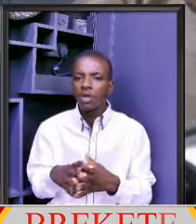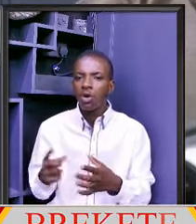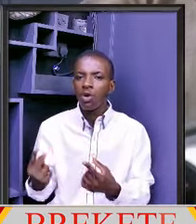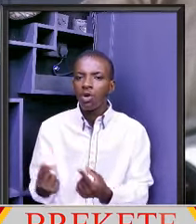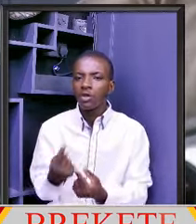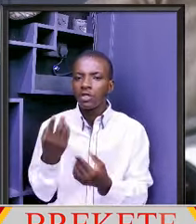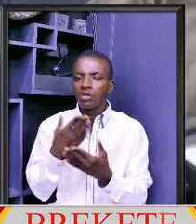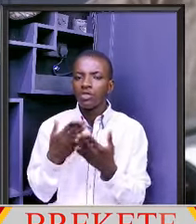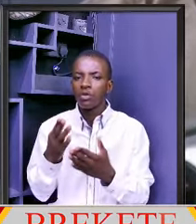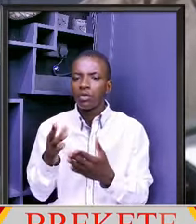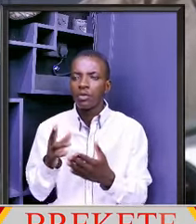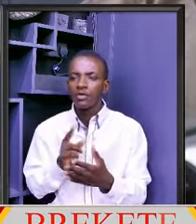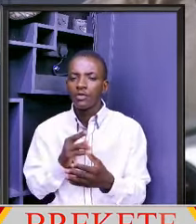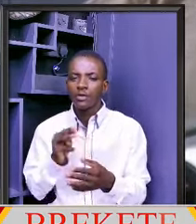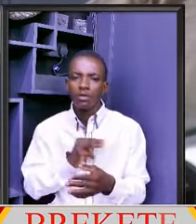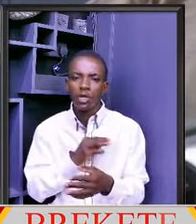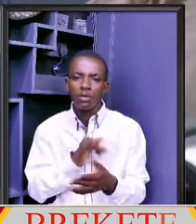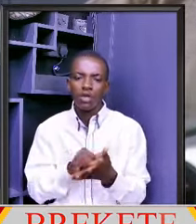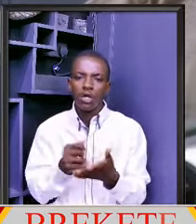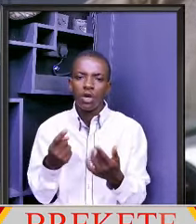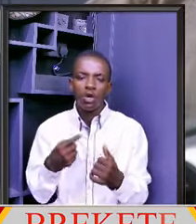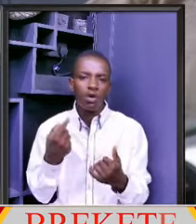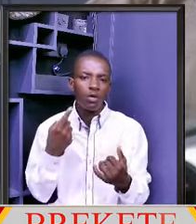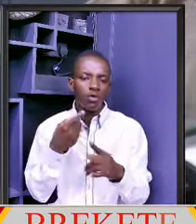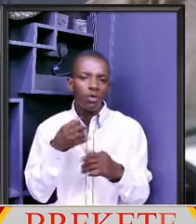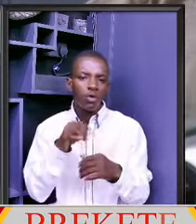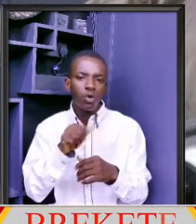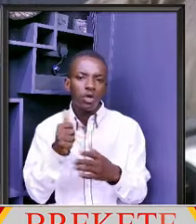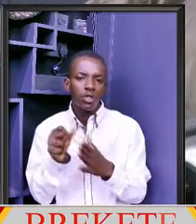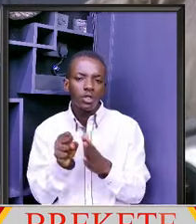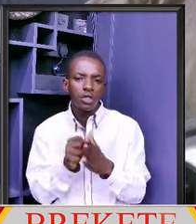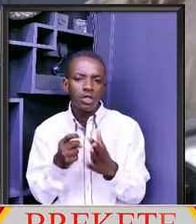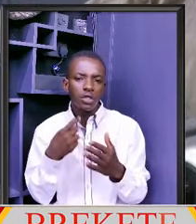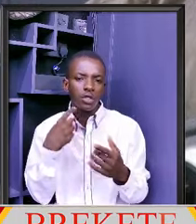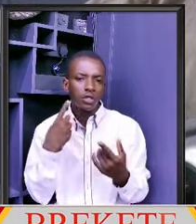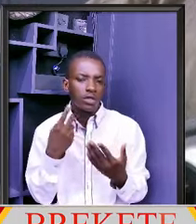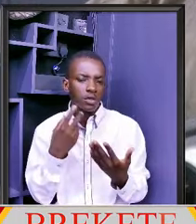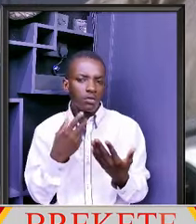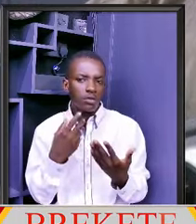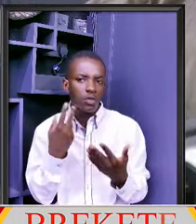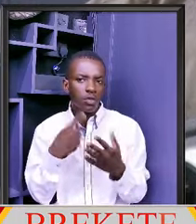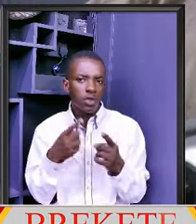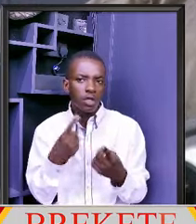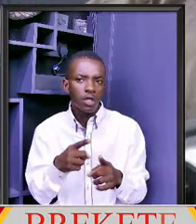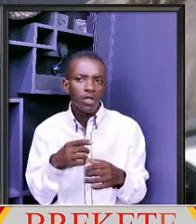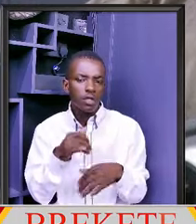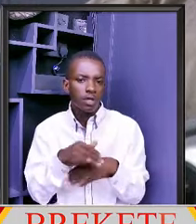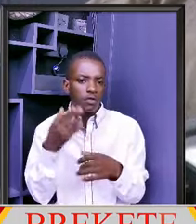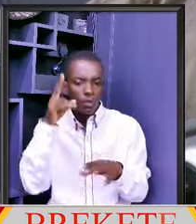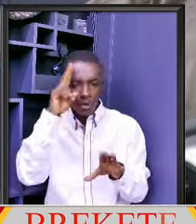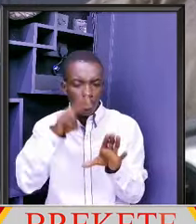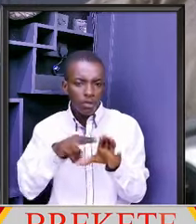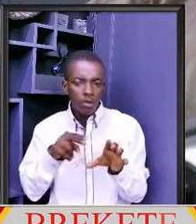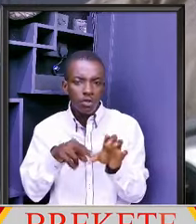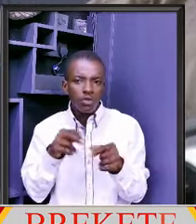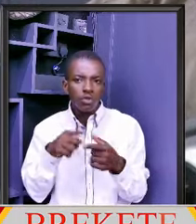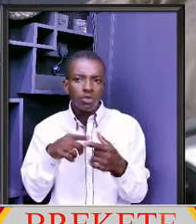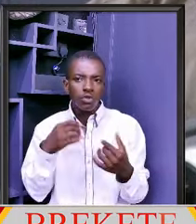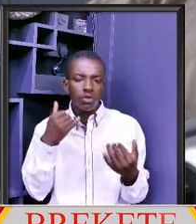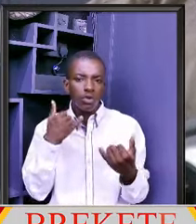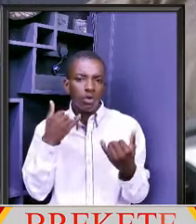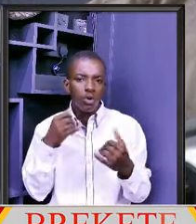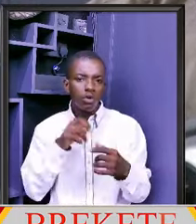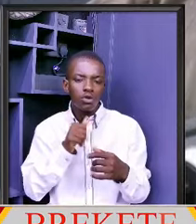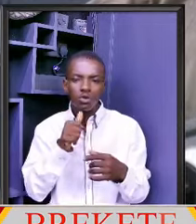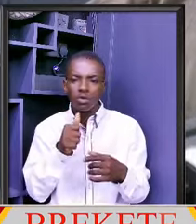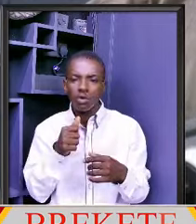only some of the members who come from other states that called me, and this is what is happening. He said, yes, he's very sorry. He sent for my chairman to call us, but maybe he did